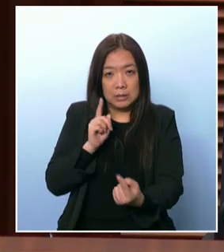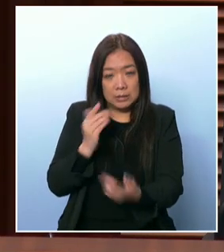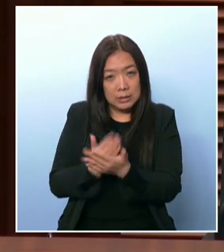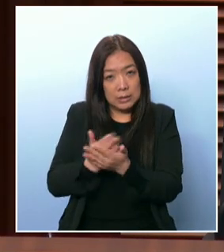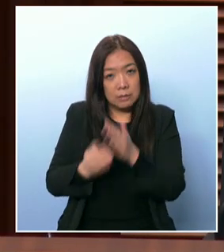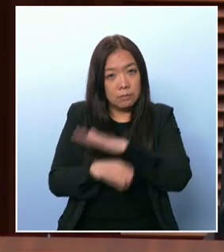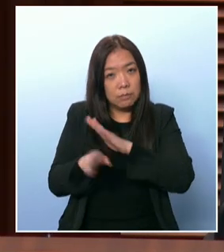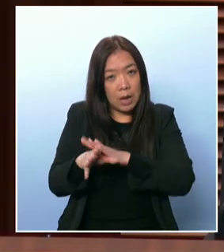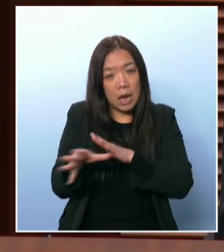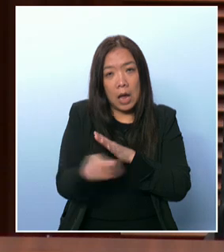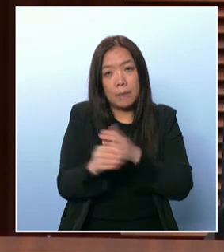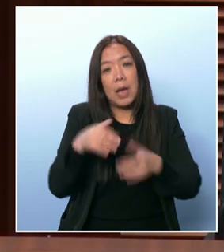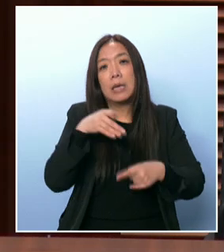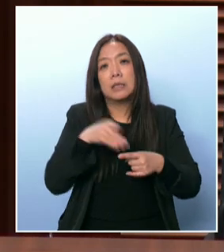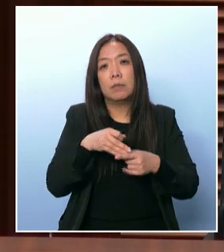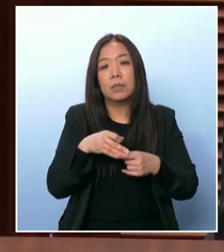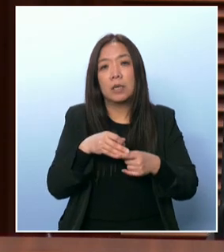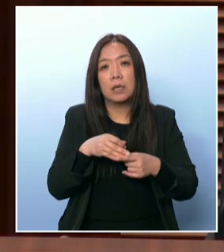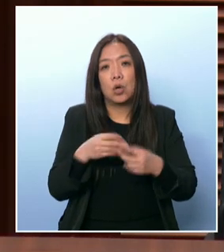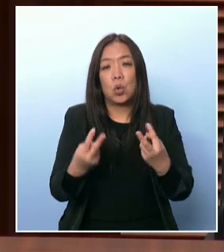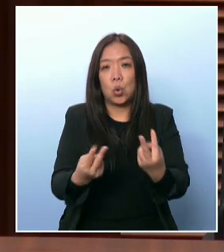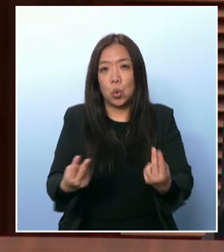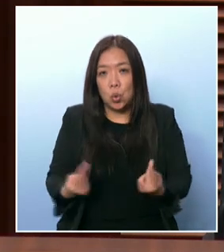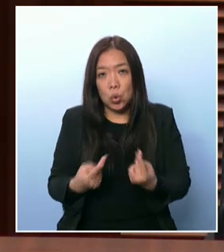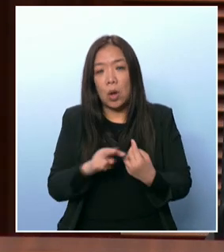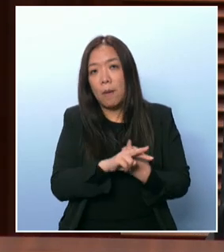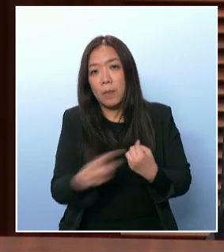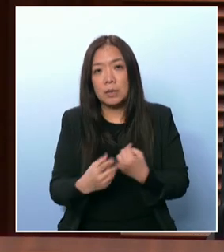application. So the GBA ICTI